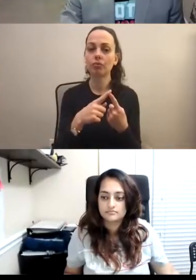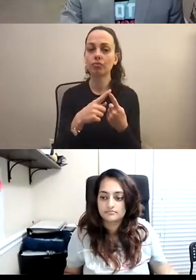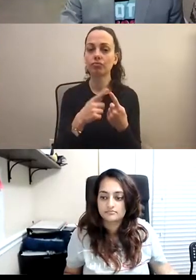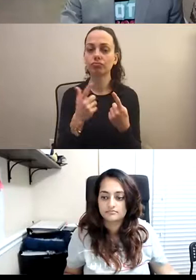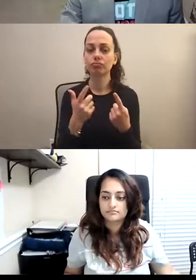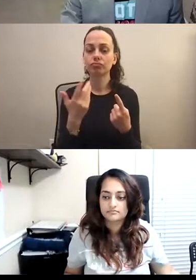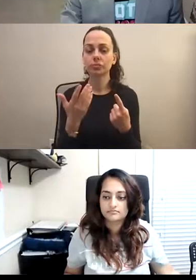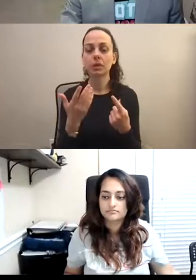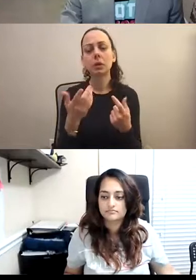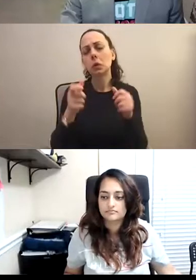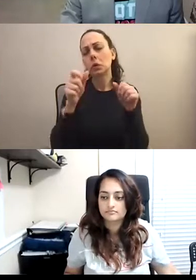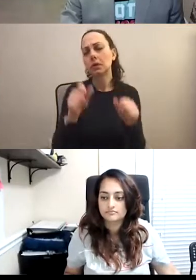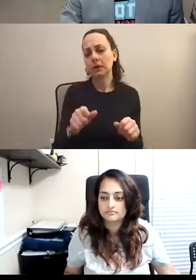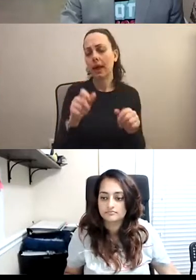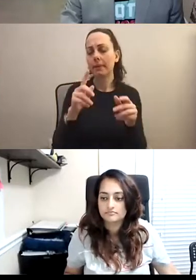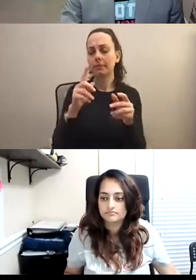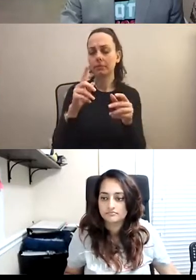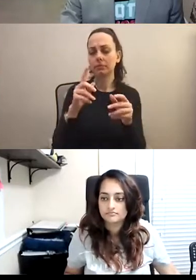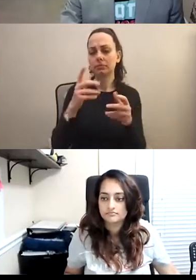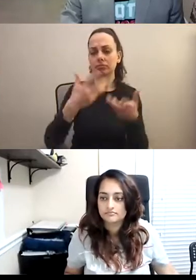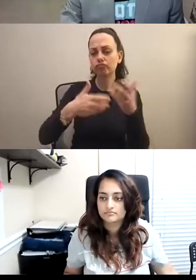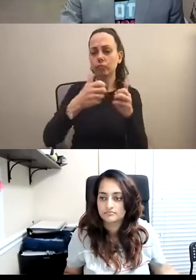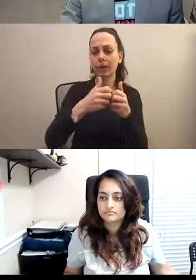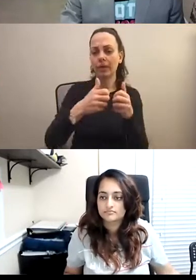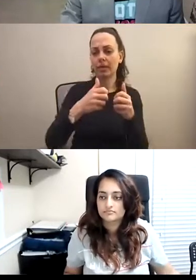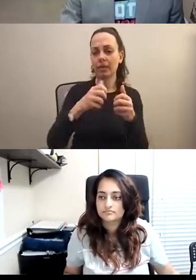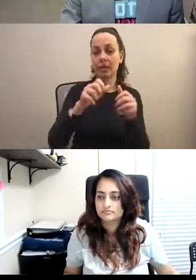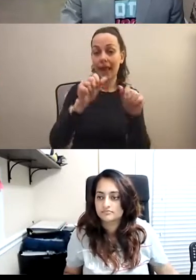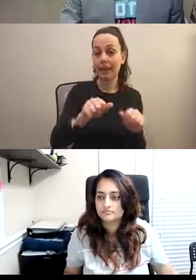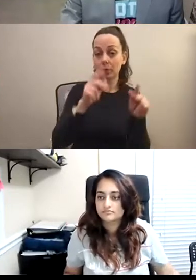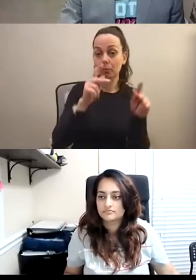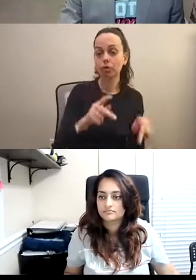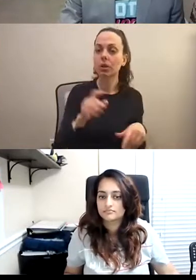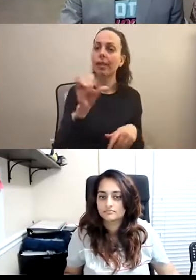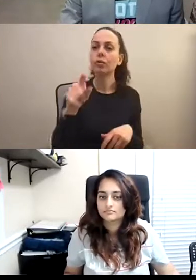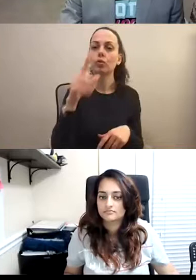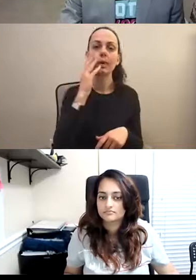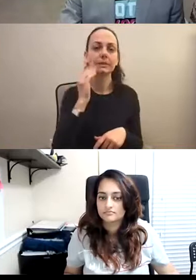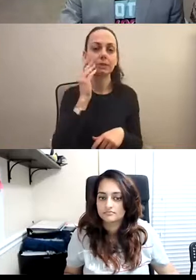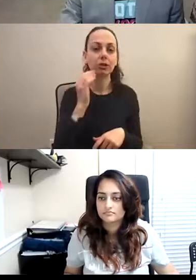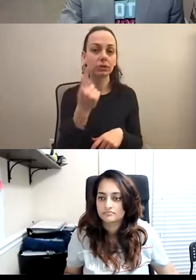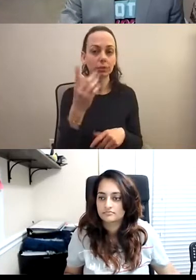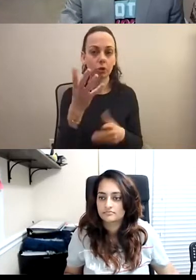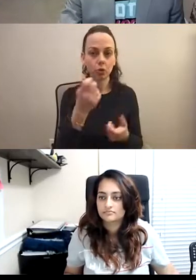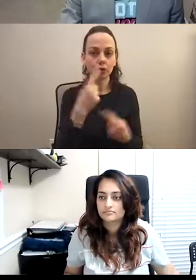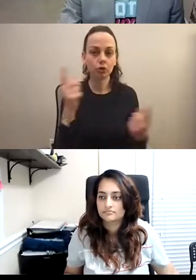it can also be on interabled couples, like have you experienced anything like that you want to